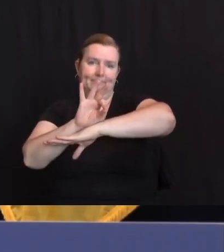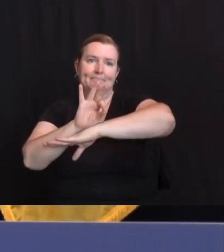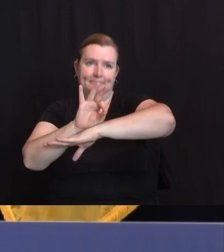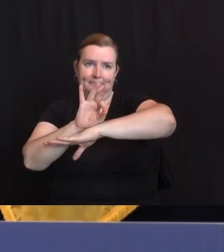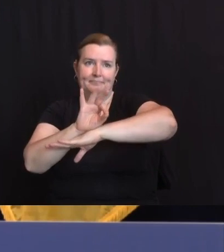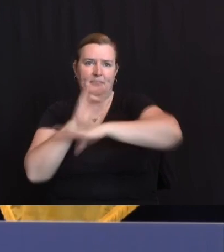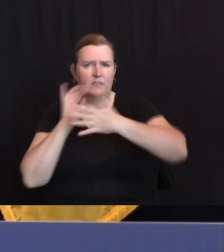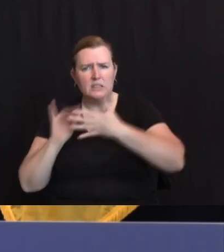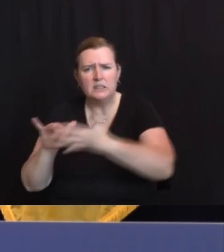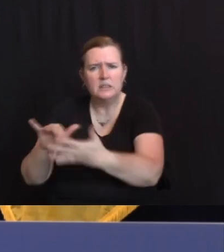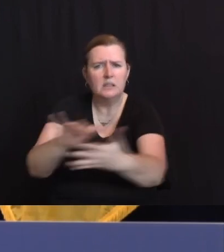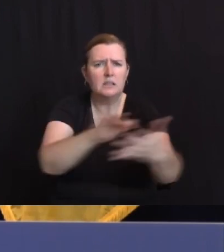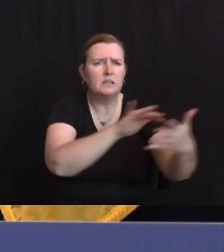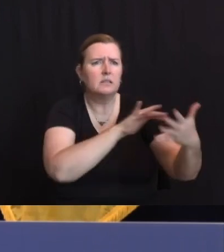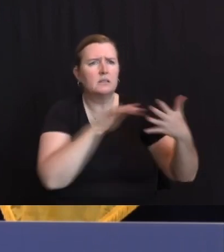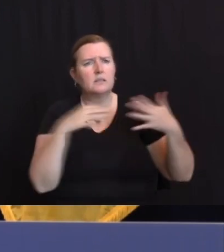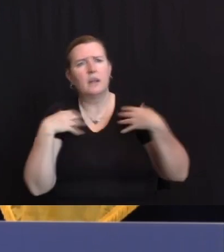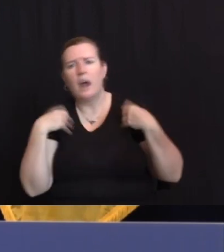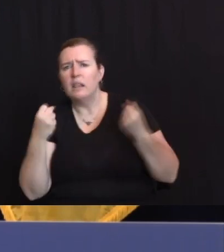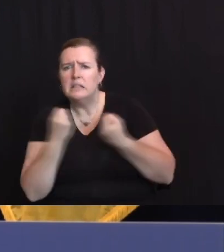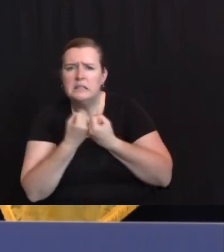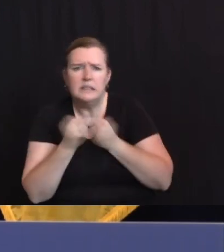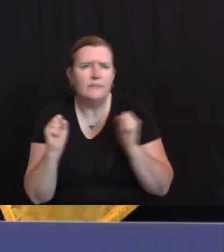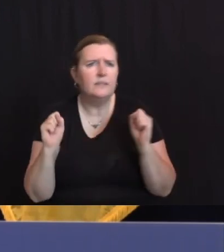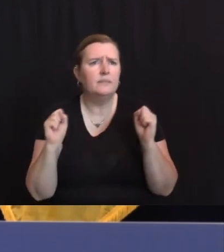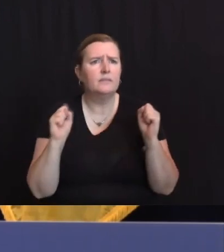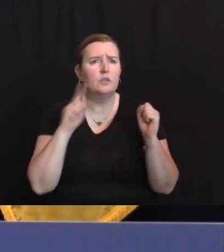issues. That will be longer term by definition.